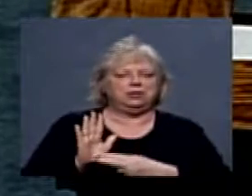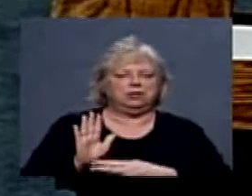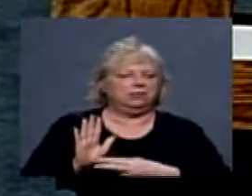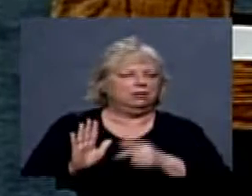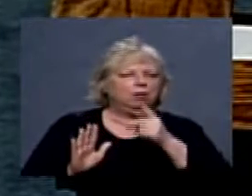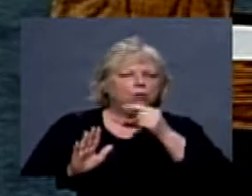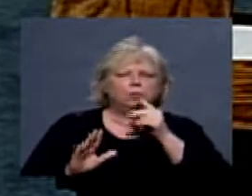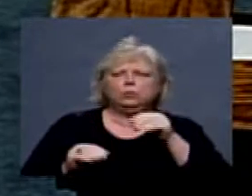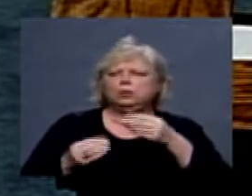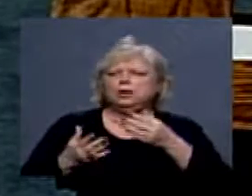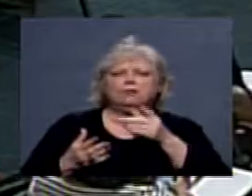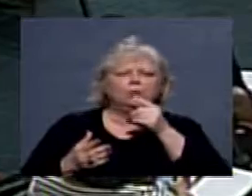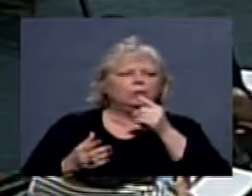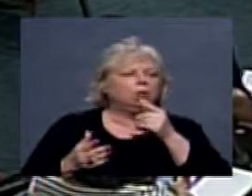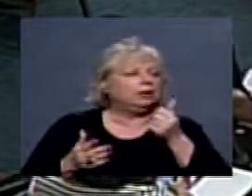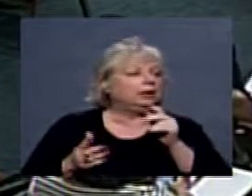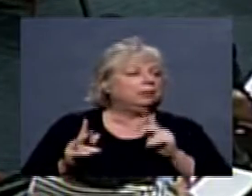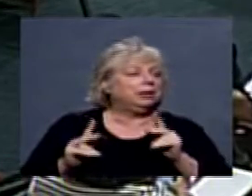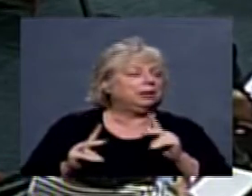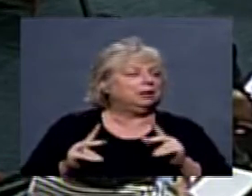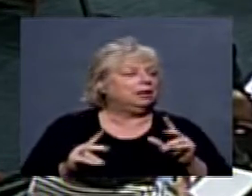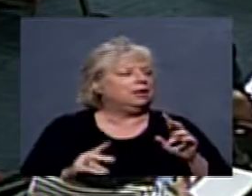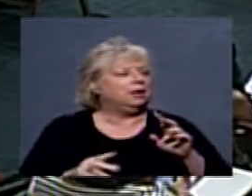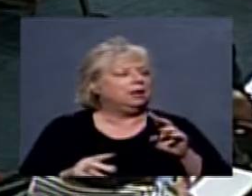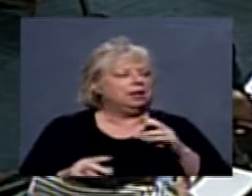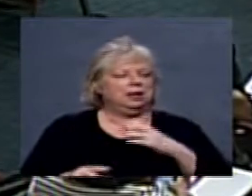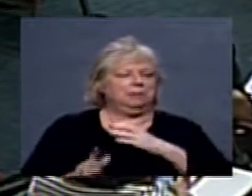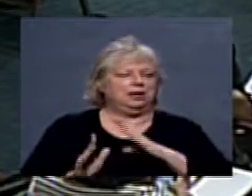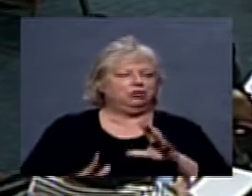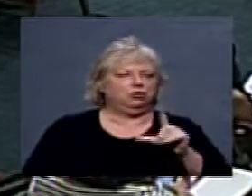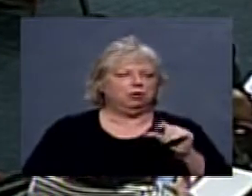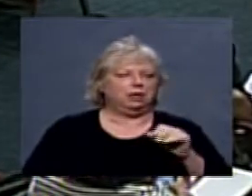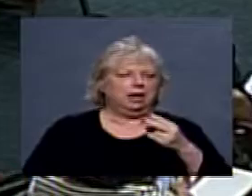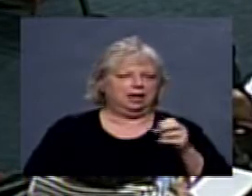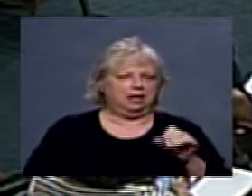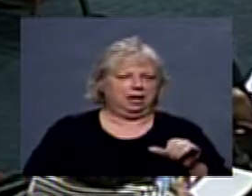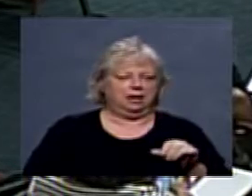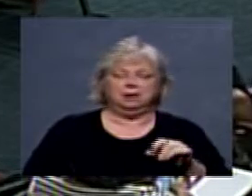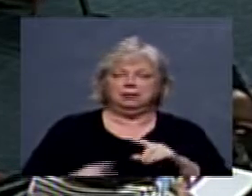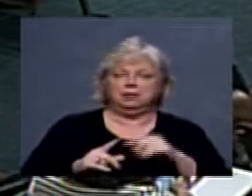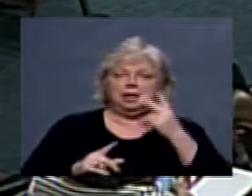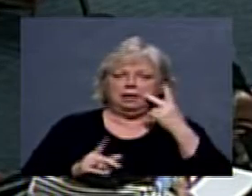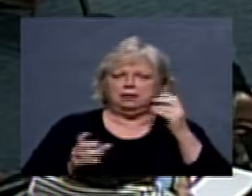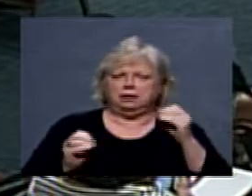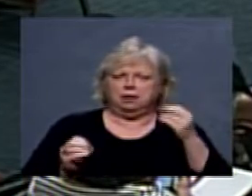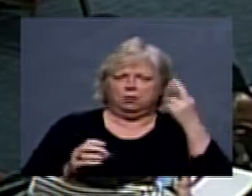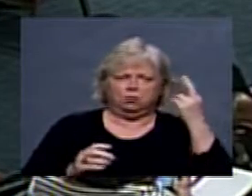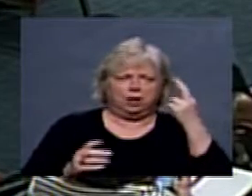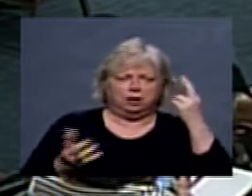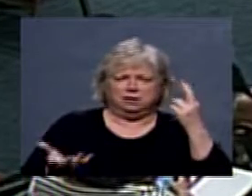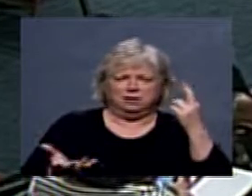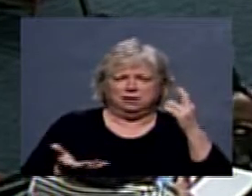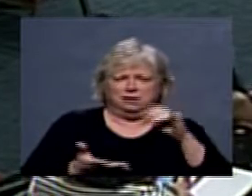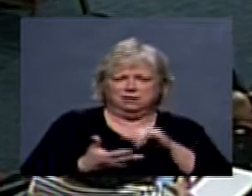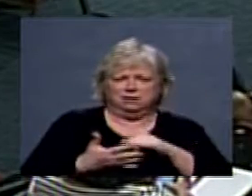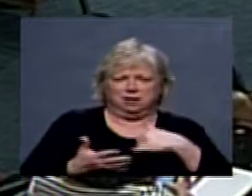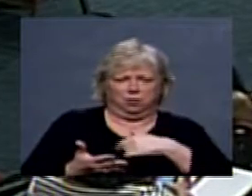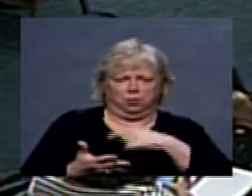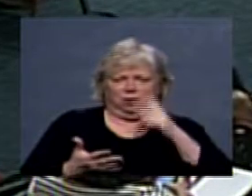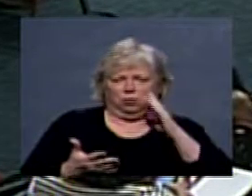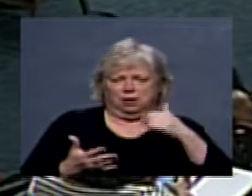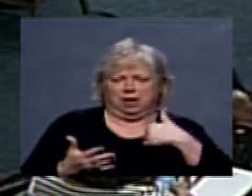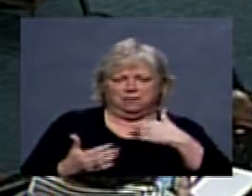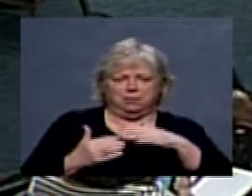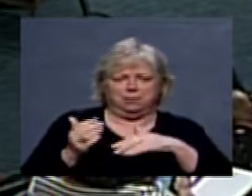to? Anybody? Mr. Leahy. But I see no reason why that we would have a